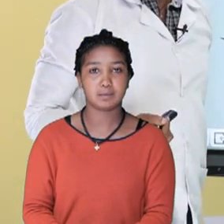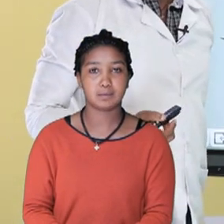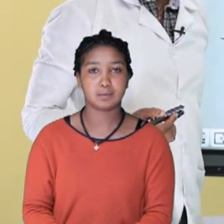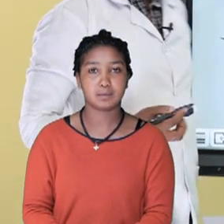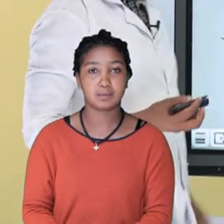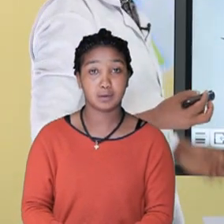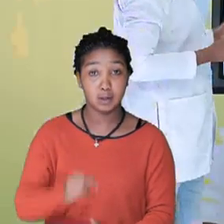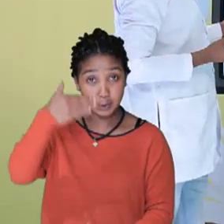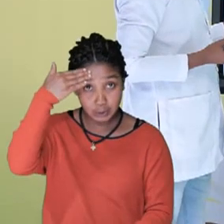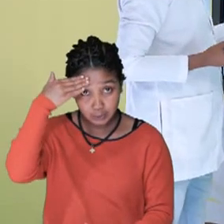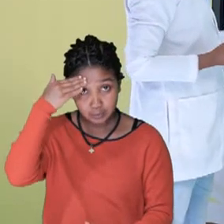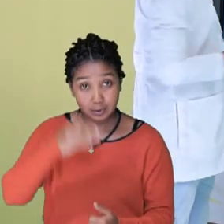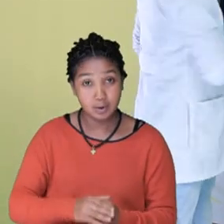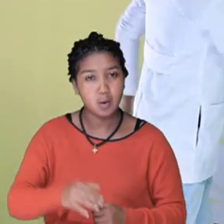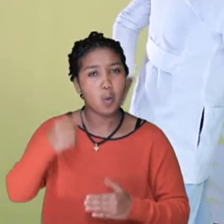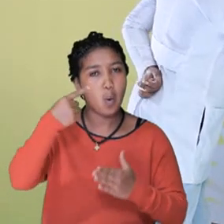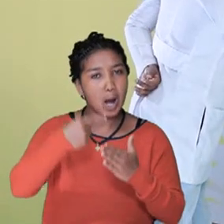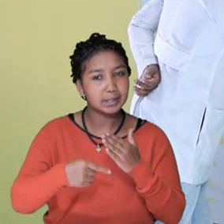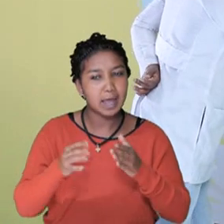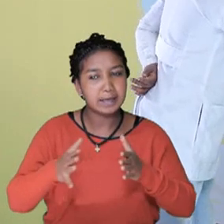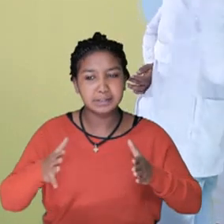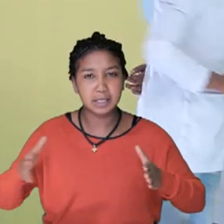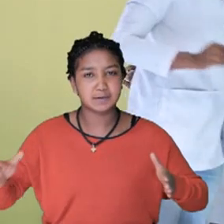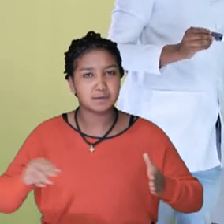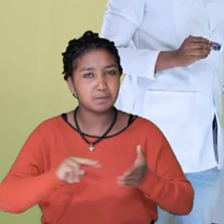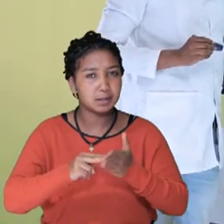You know what extensive means?